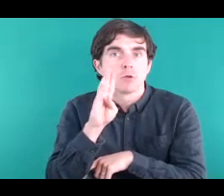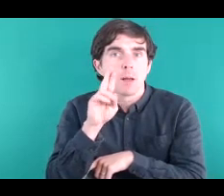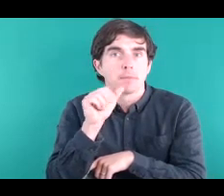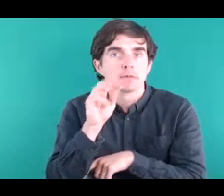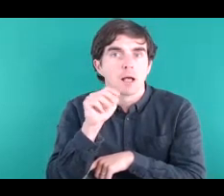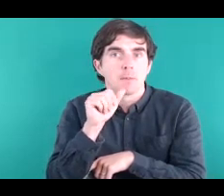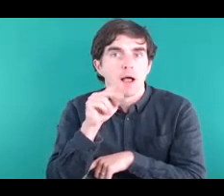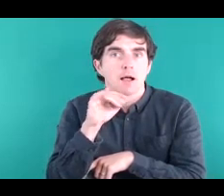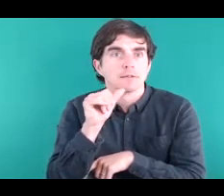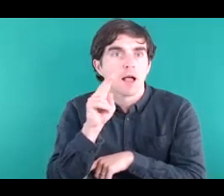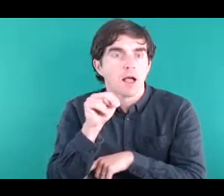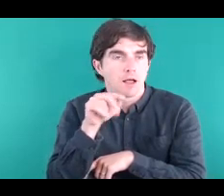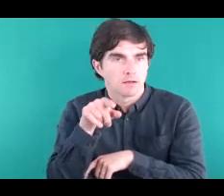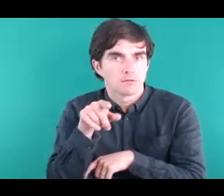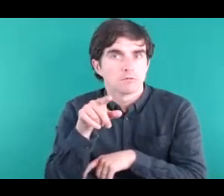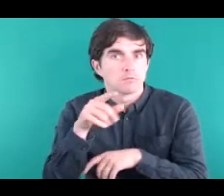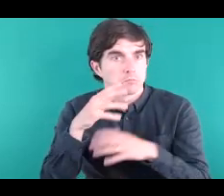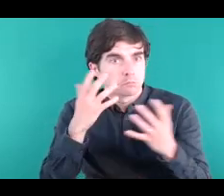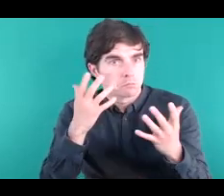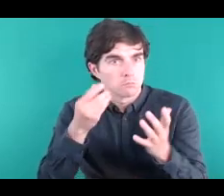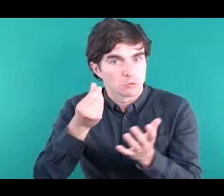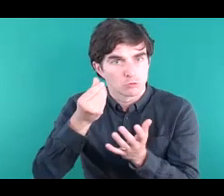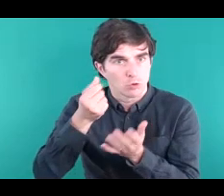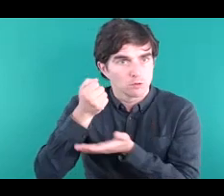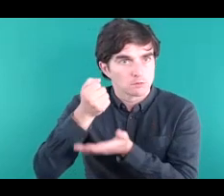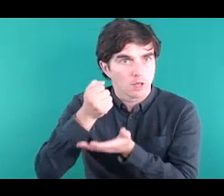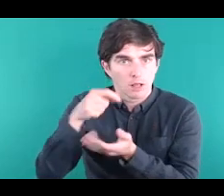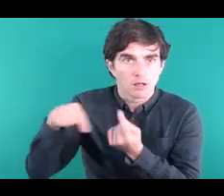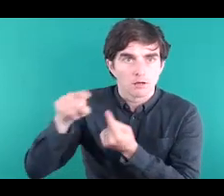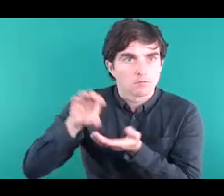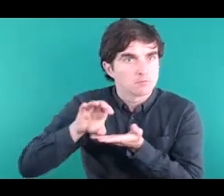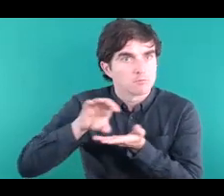done. Fatma, if you want to take the floor and answer that.